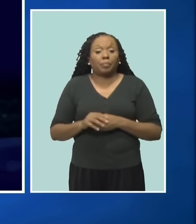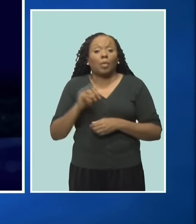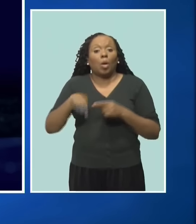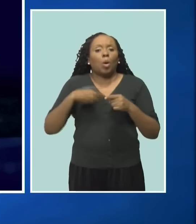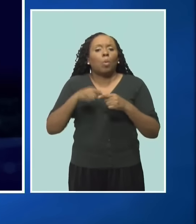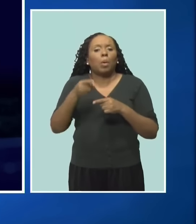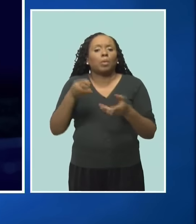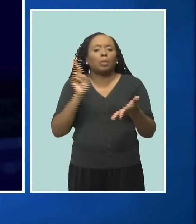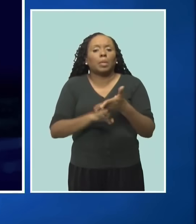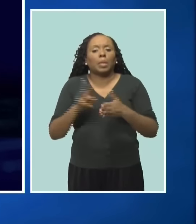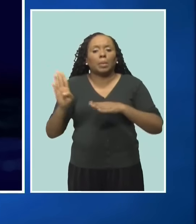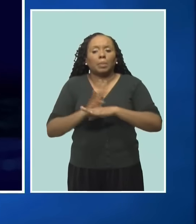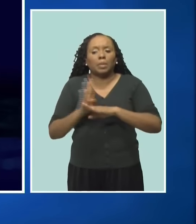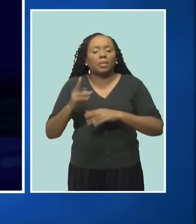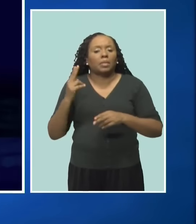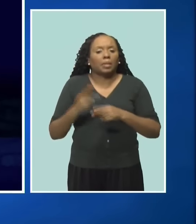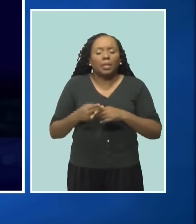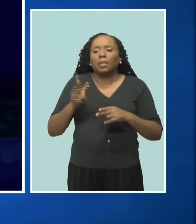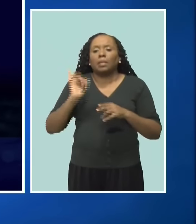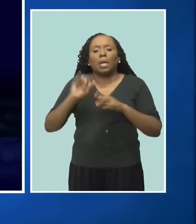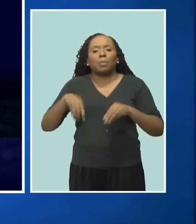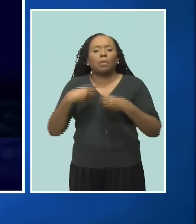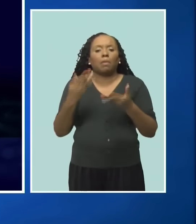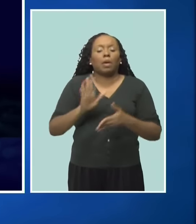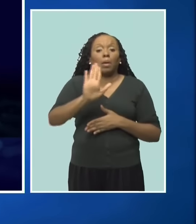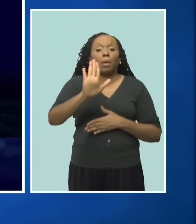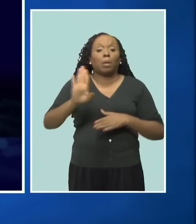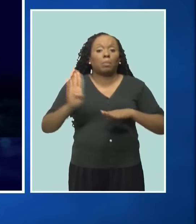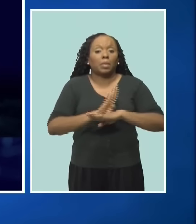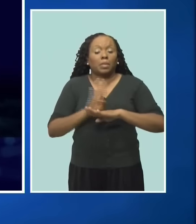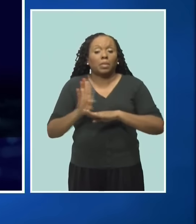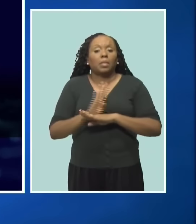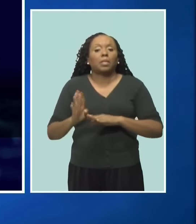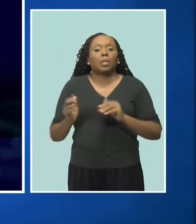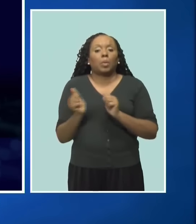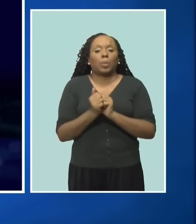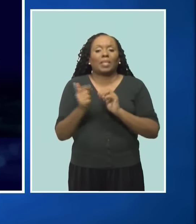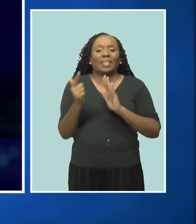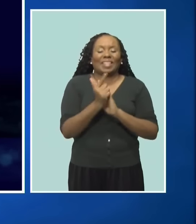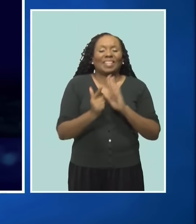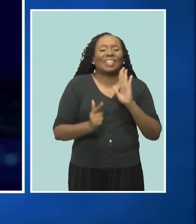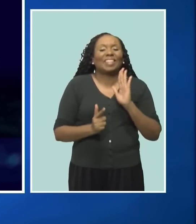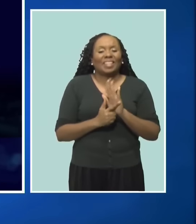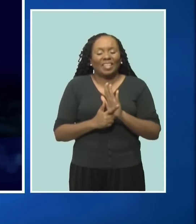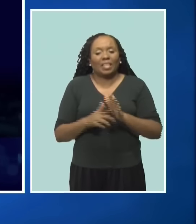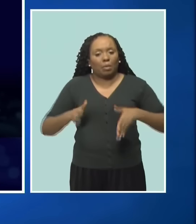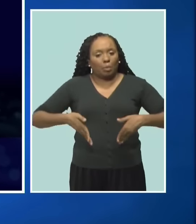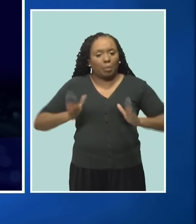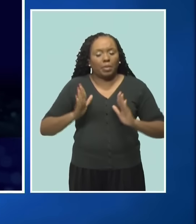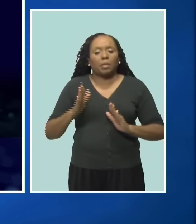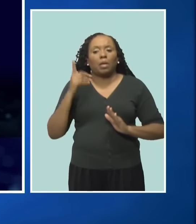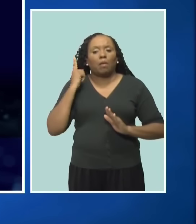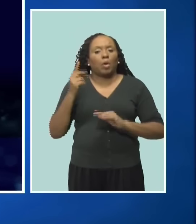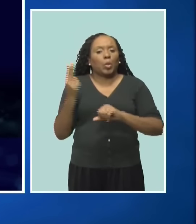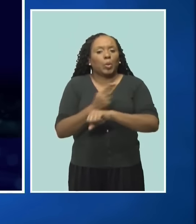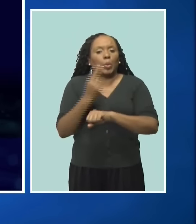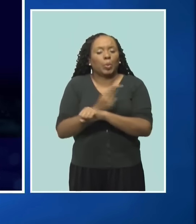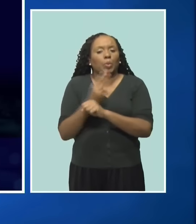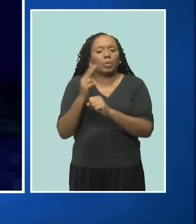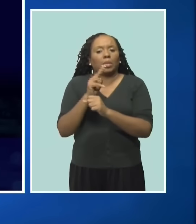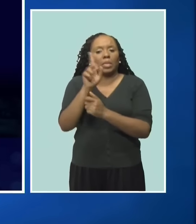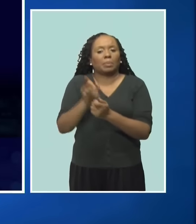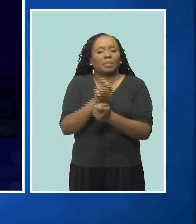is an administrative process that provides businesses with legal recognition to operate under a specific name. However, it does